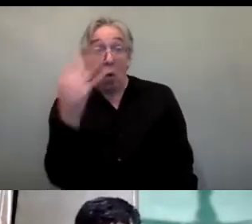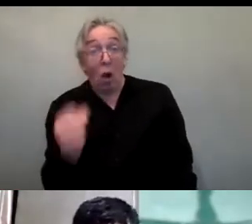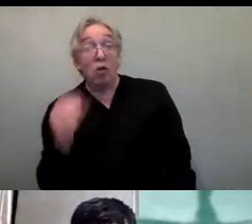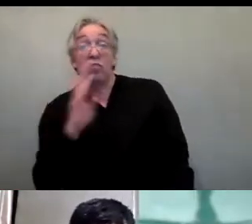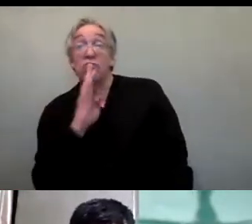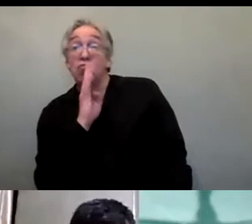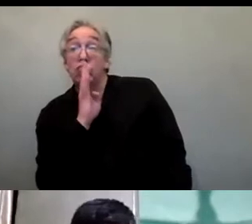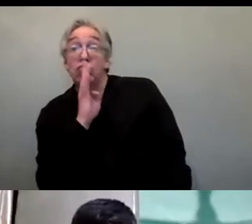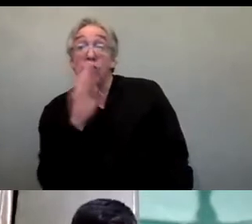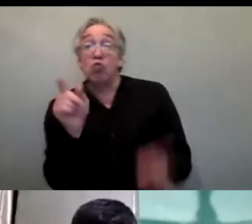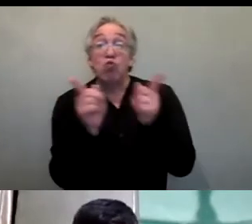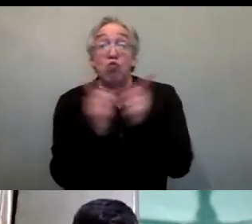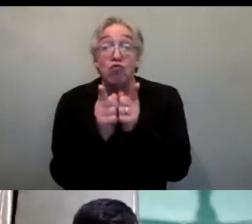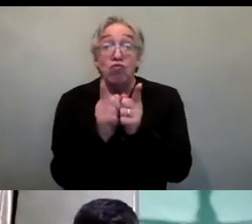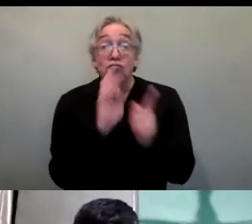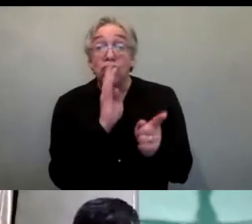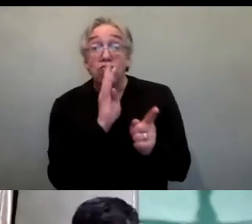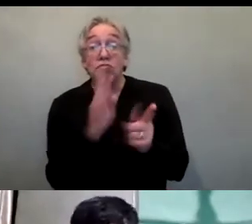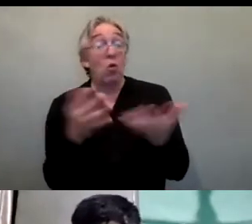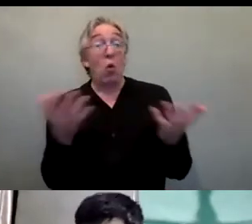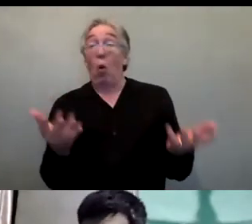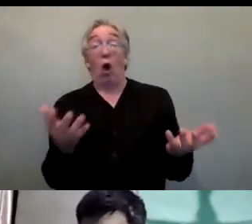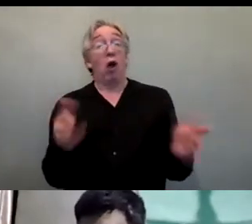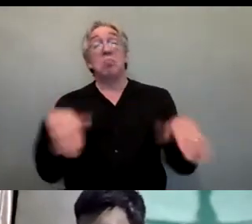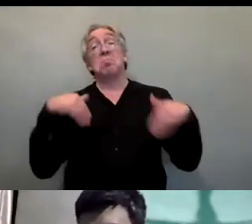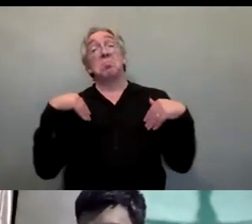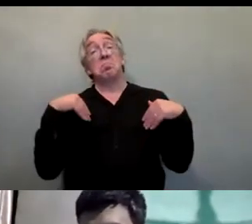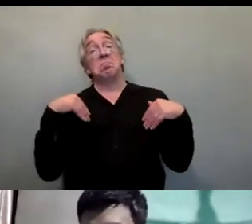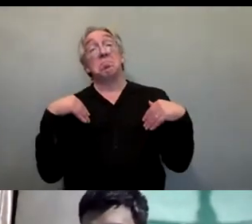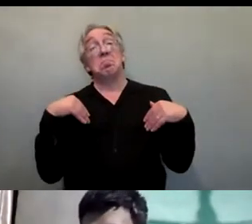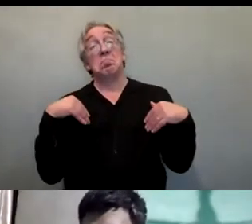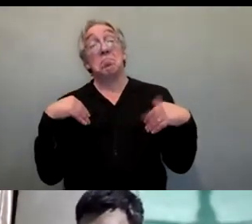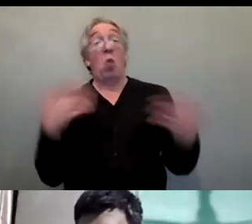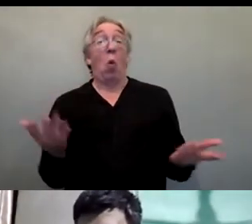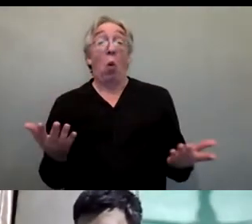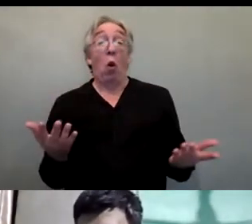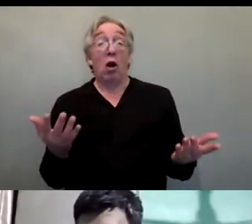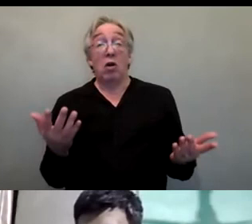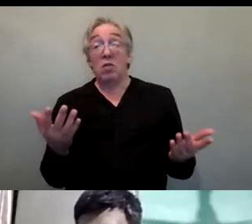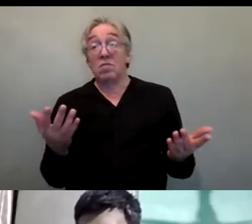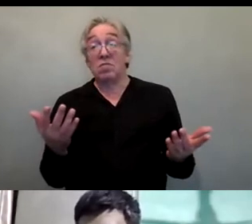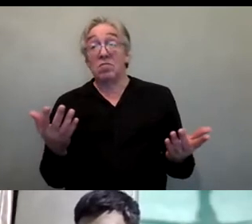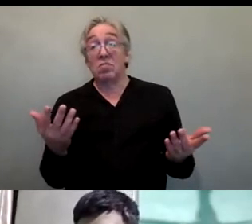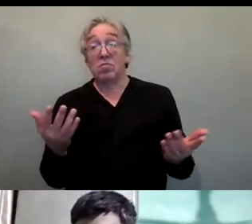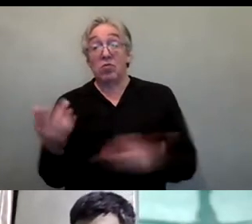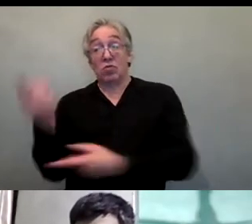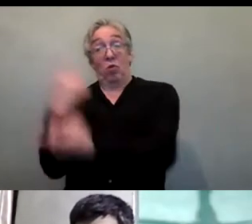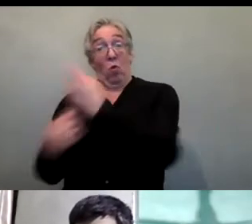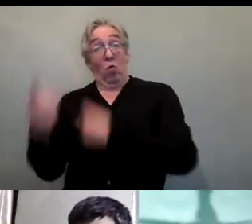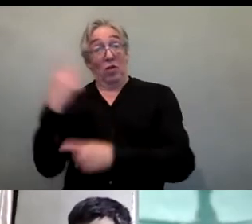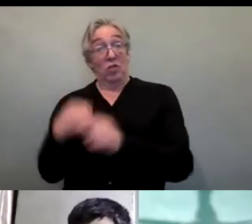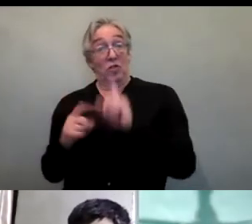for a couple of minutes, or if you would rather move to questions and answers.